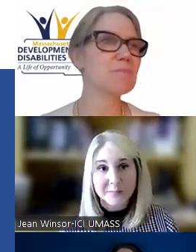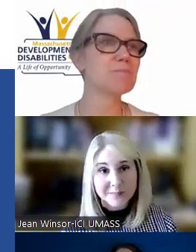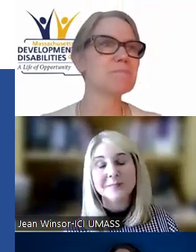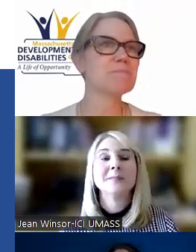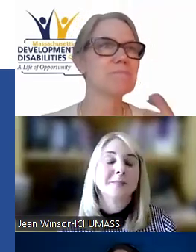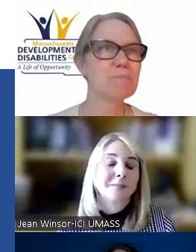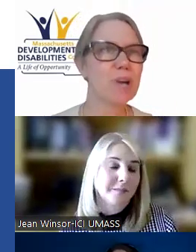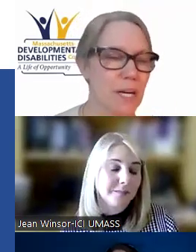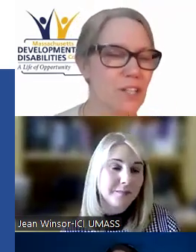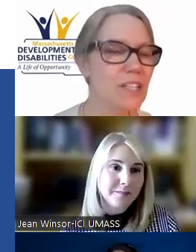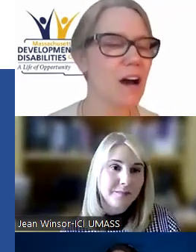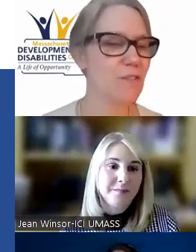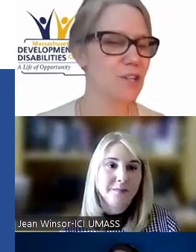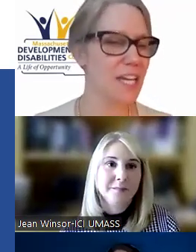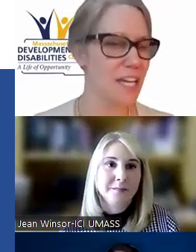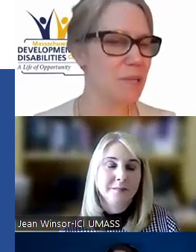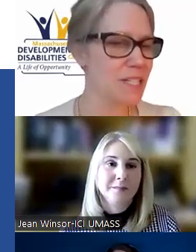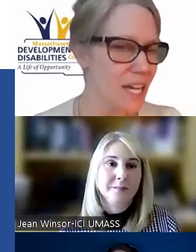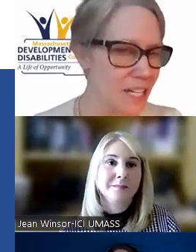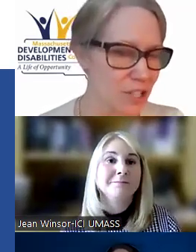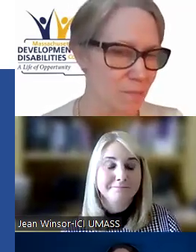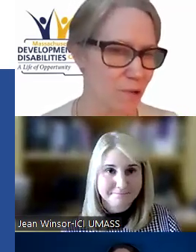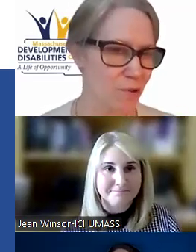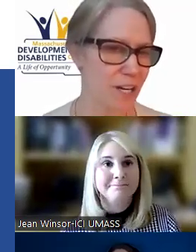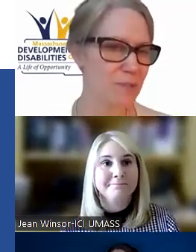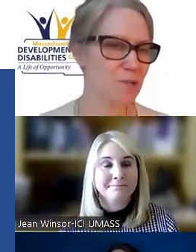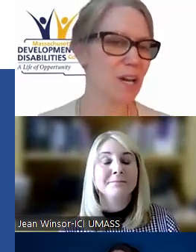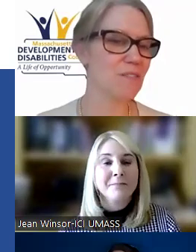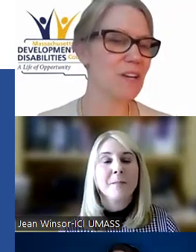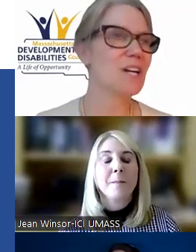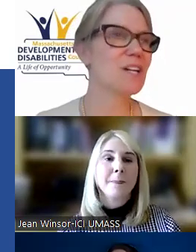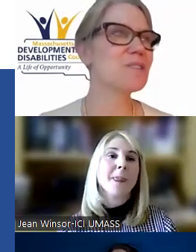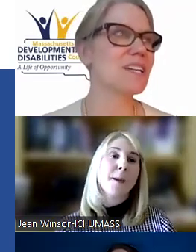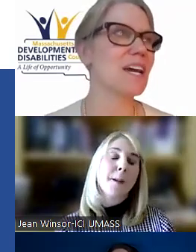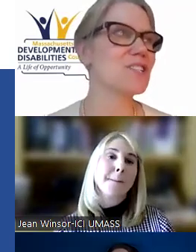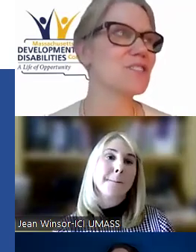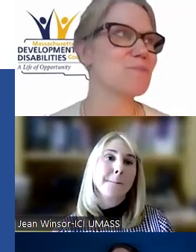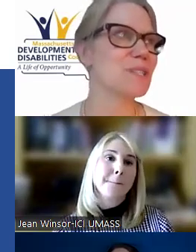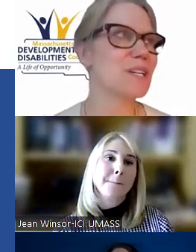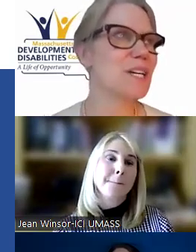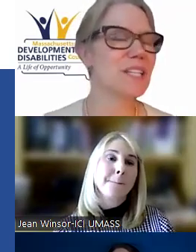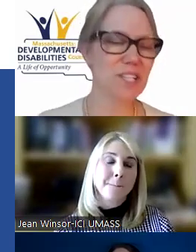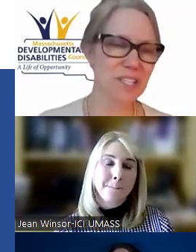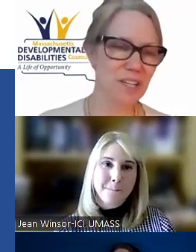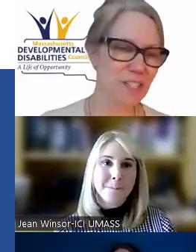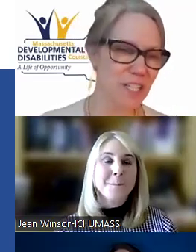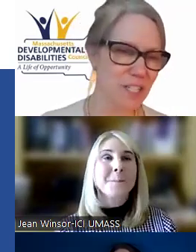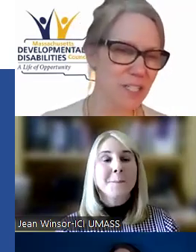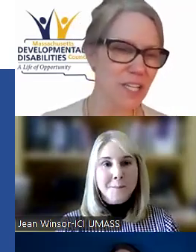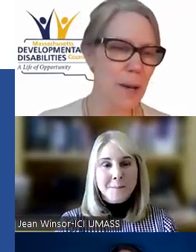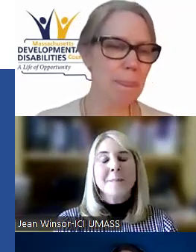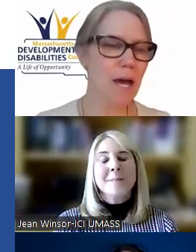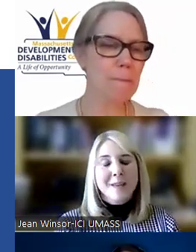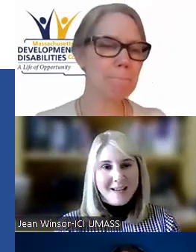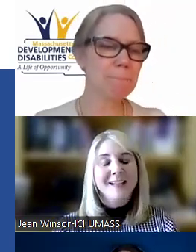really primarily offer day habilitation programs, who have close connections with legislative